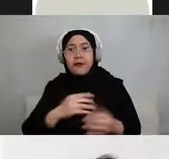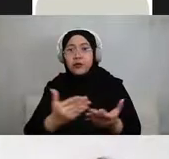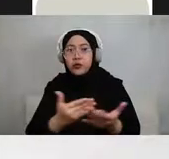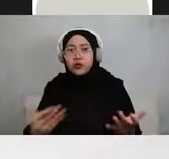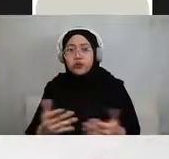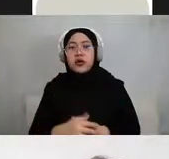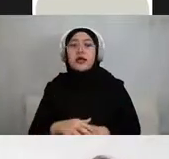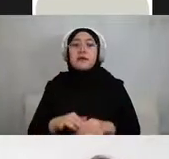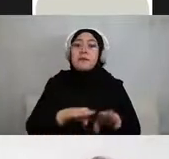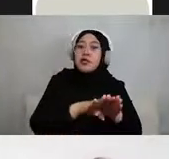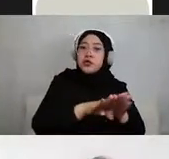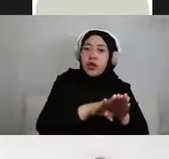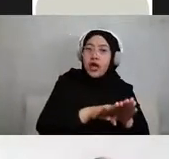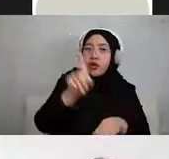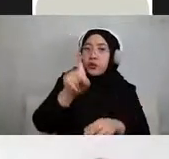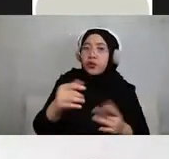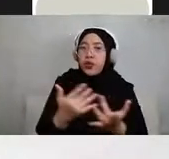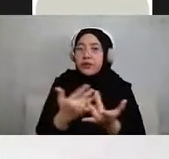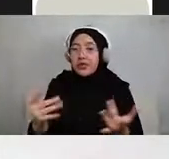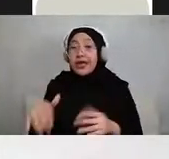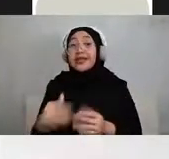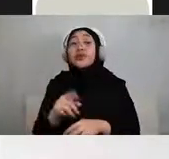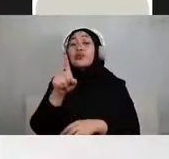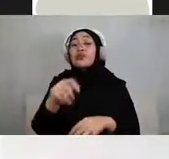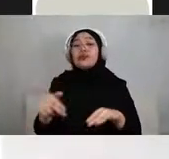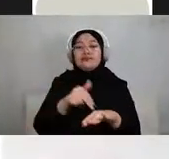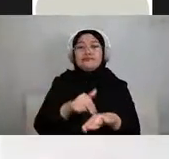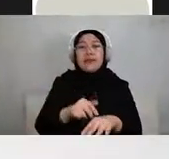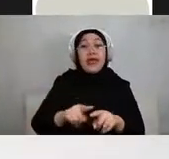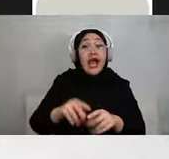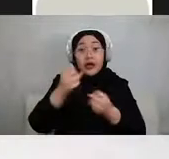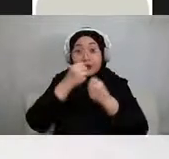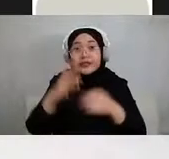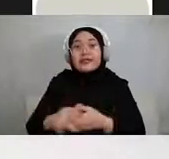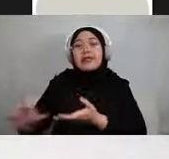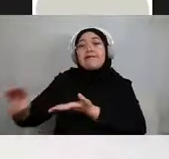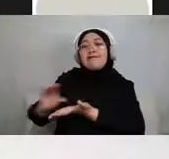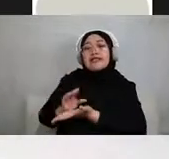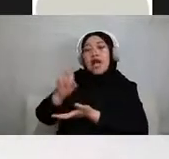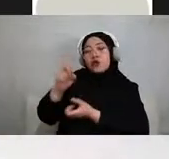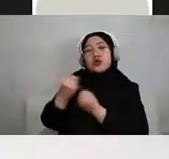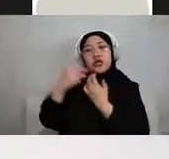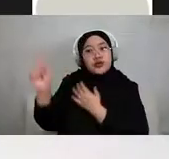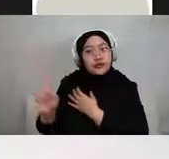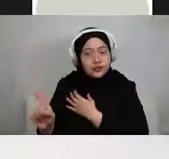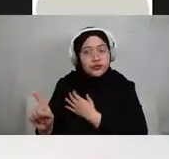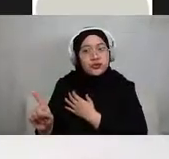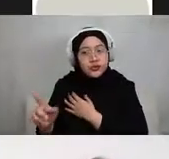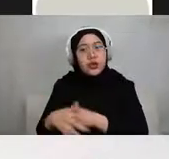should be there in place to run the show. So for this, in India,